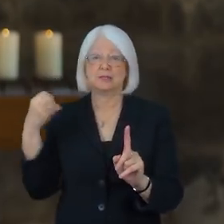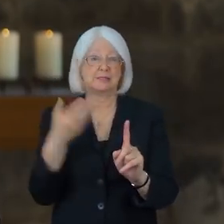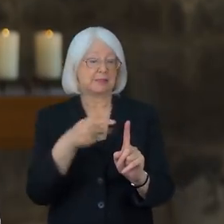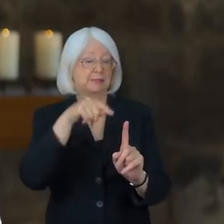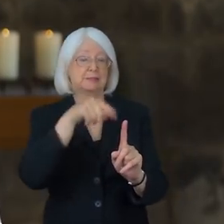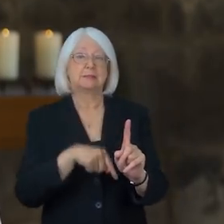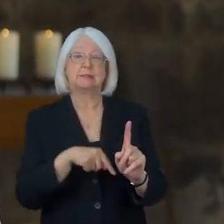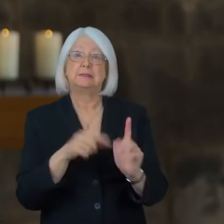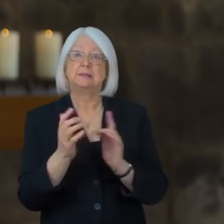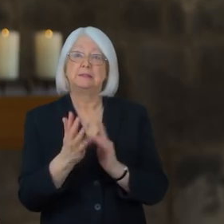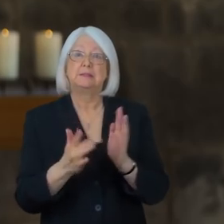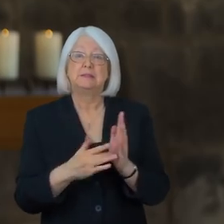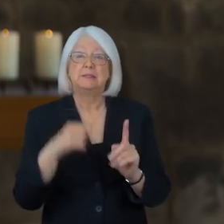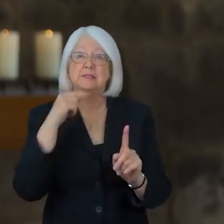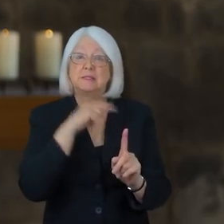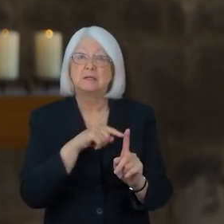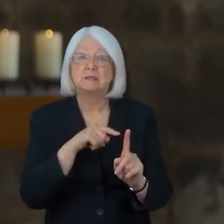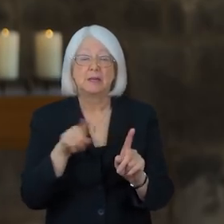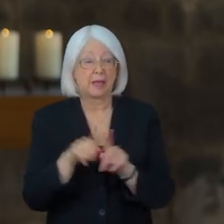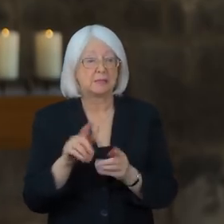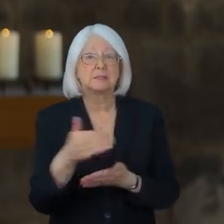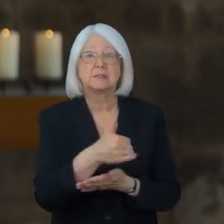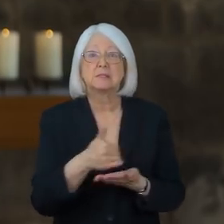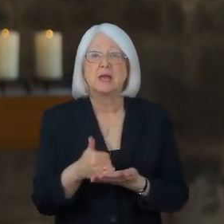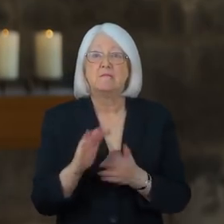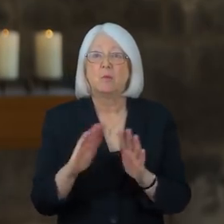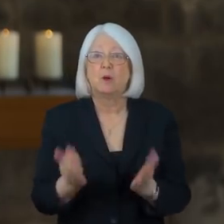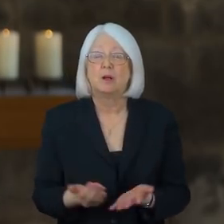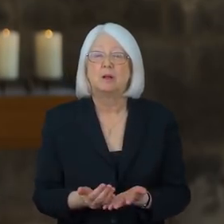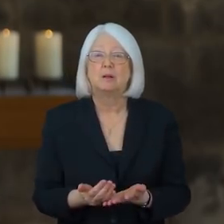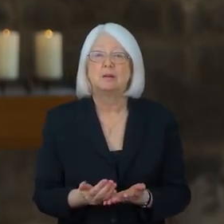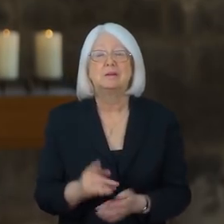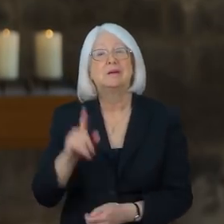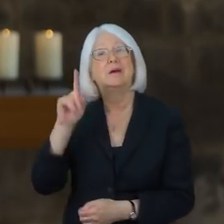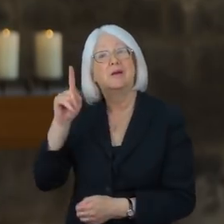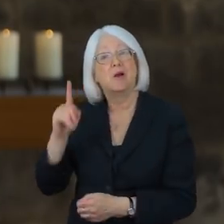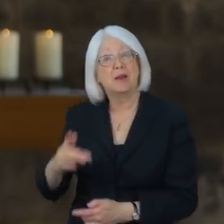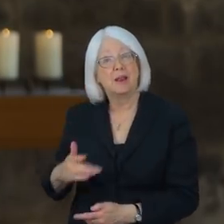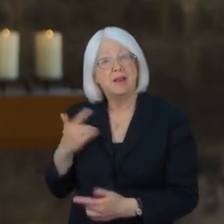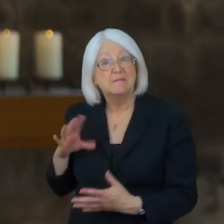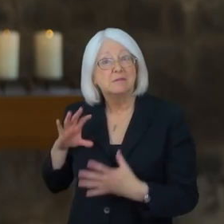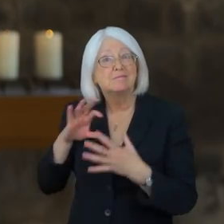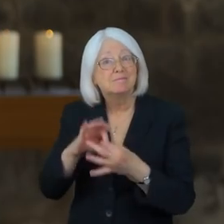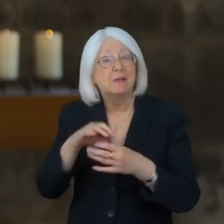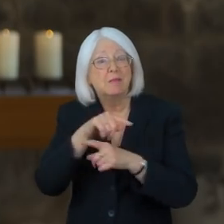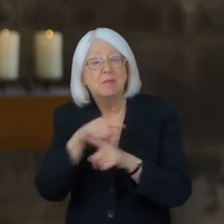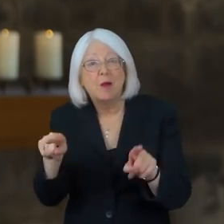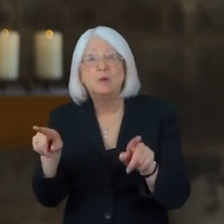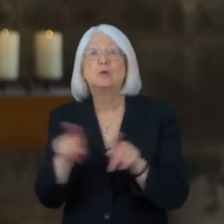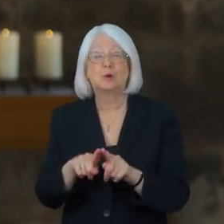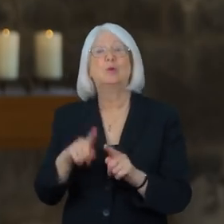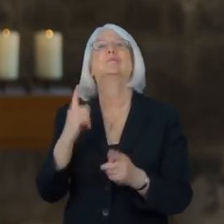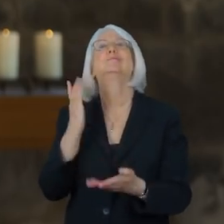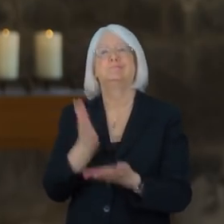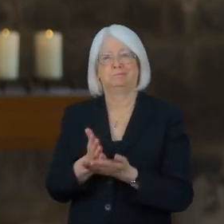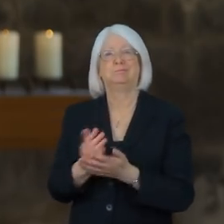as Saviour of the world. God abides in those who confess that Jesus is the